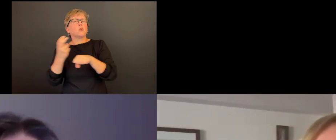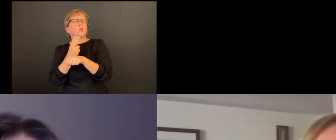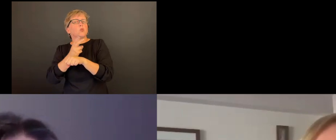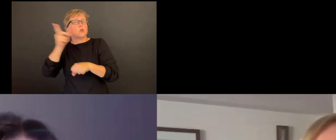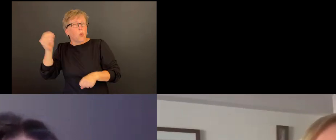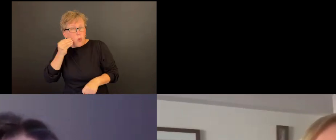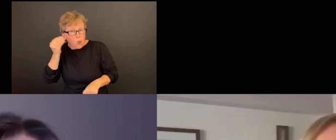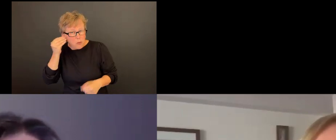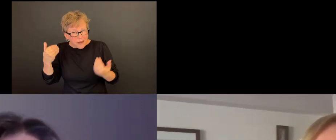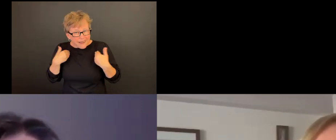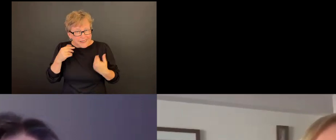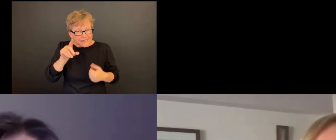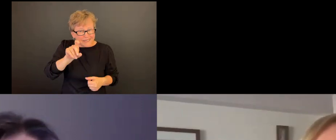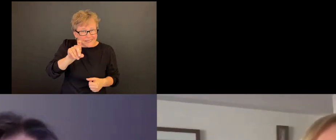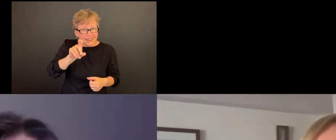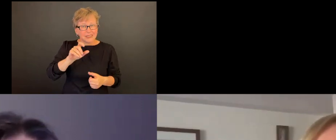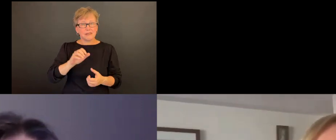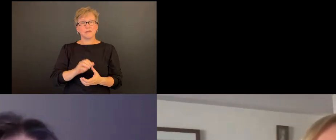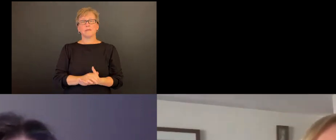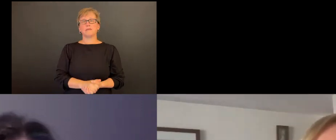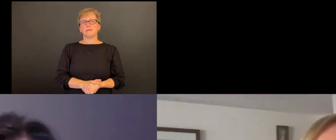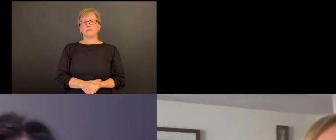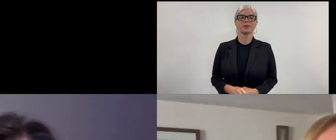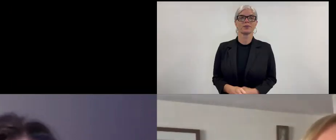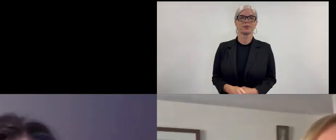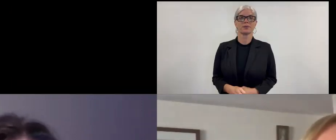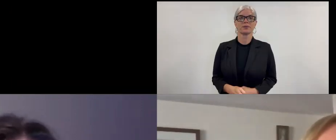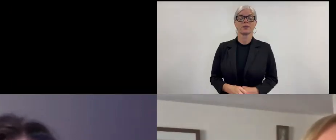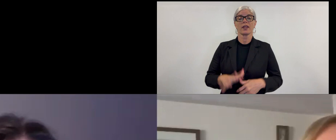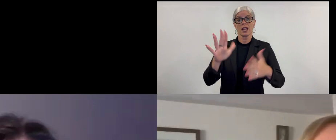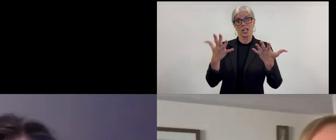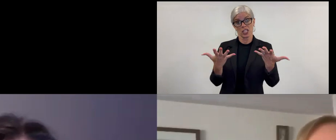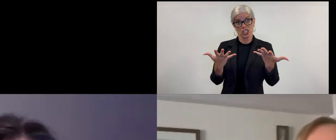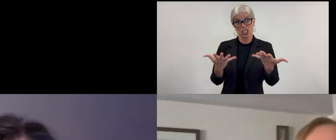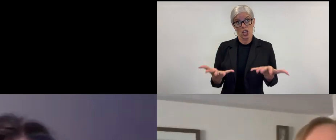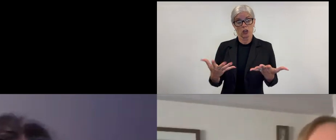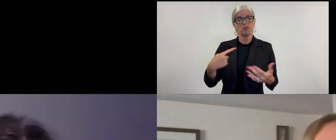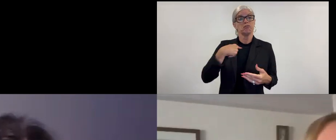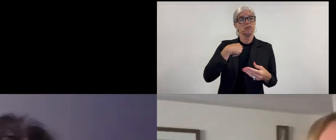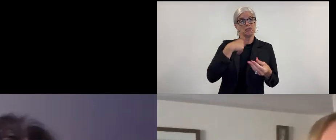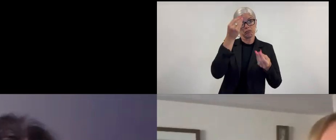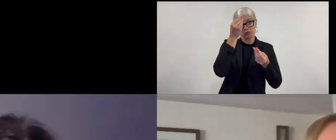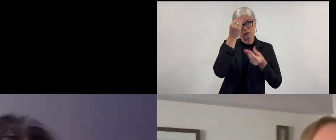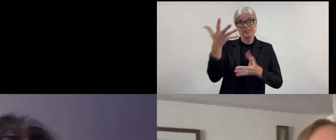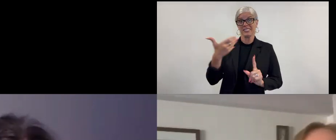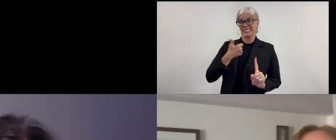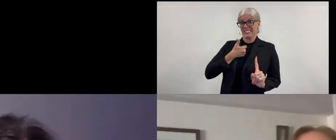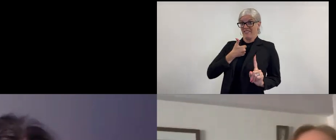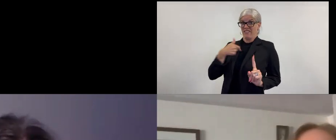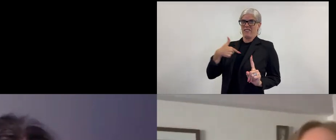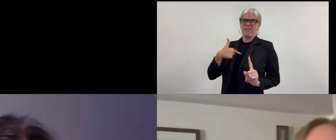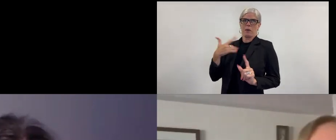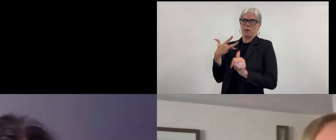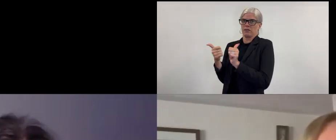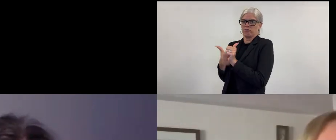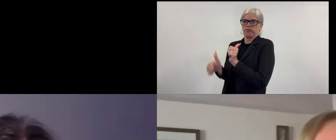on weight-supported therapy machines that you can use at home? Well, so I'm going to say that being